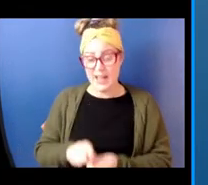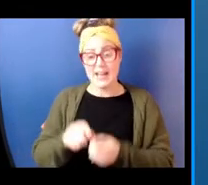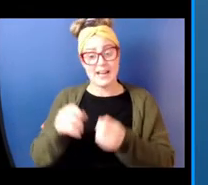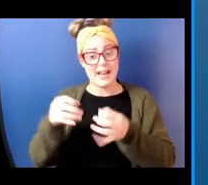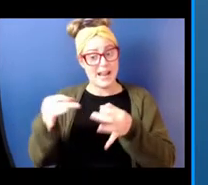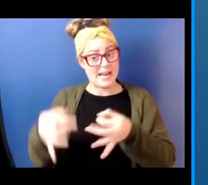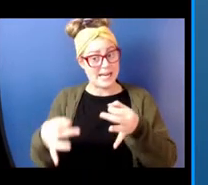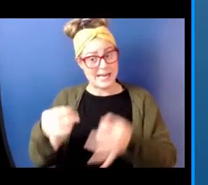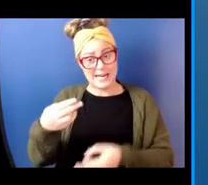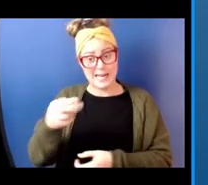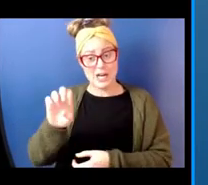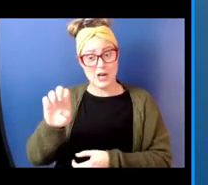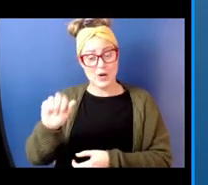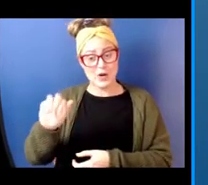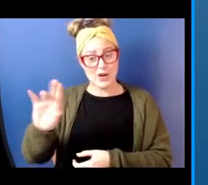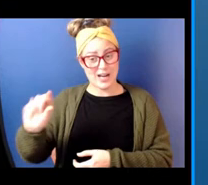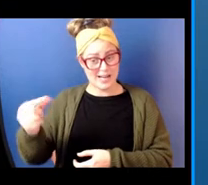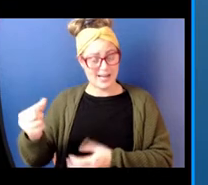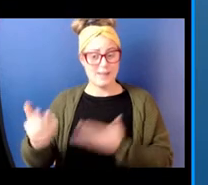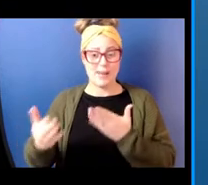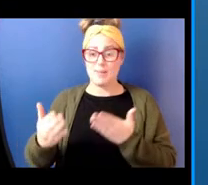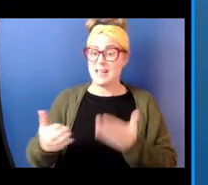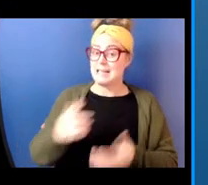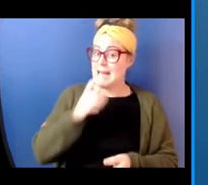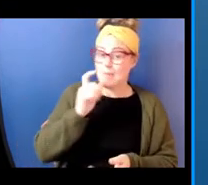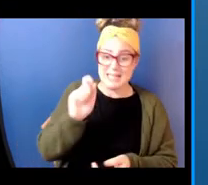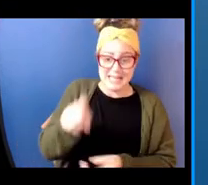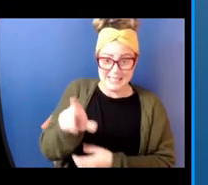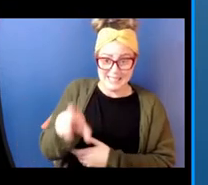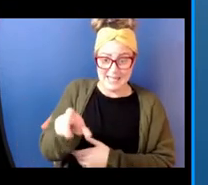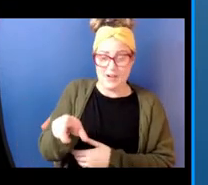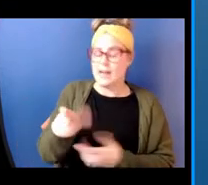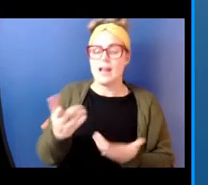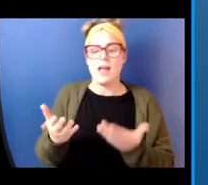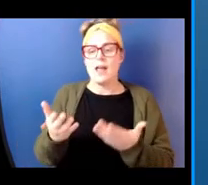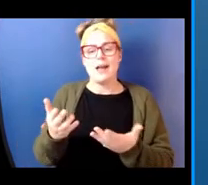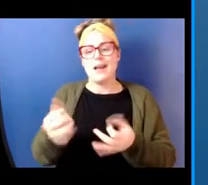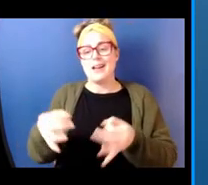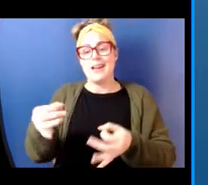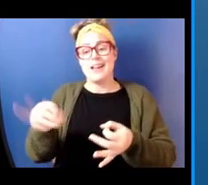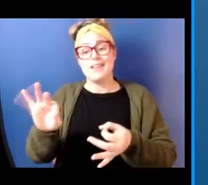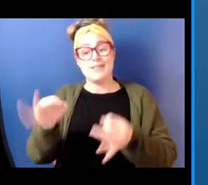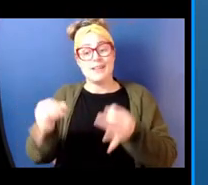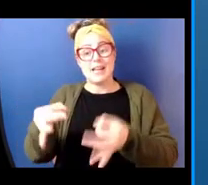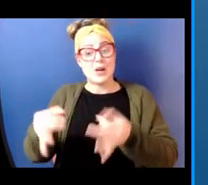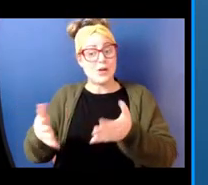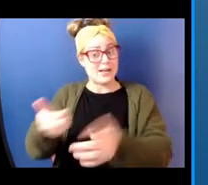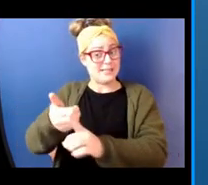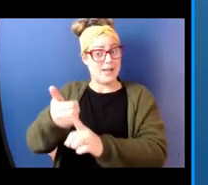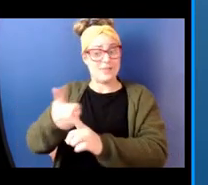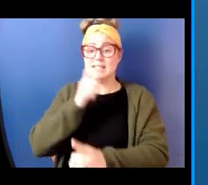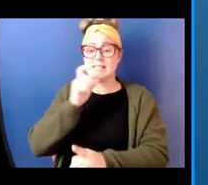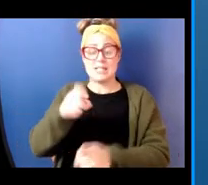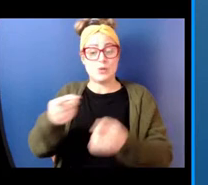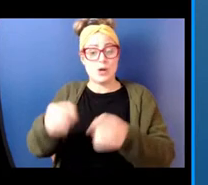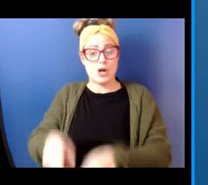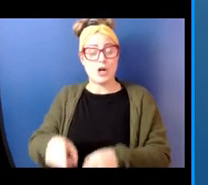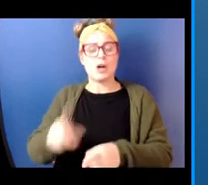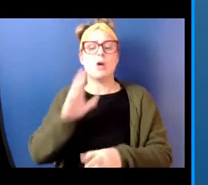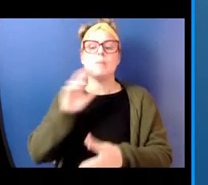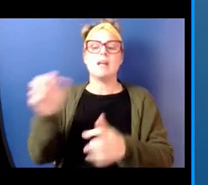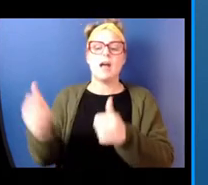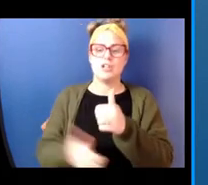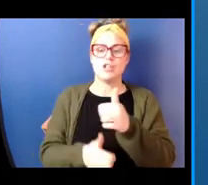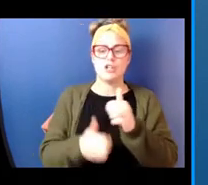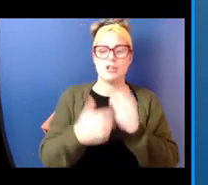and specifies that a hearing does not need to occur if a hearing does not need to occur it will be done so under the guidelines